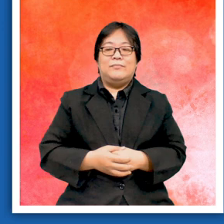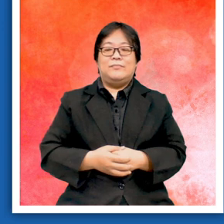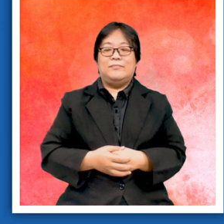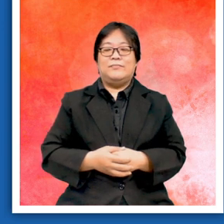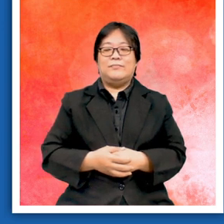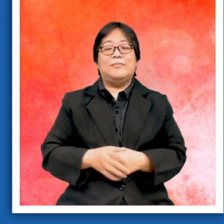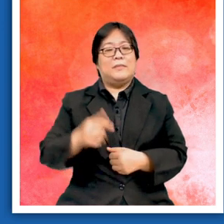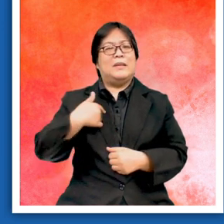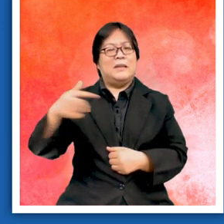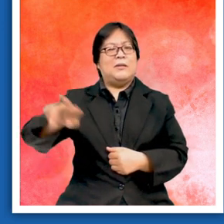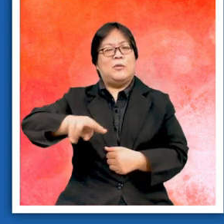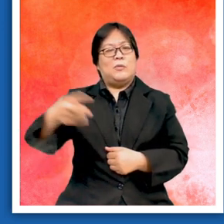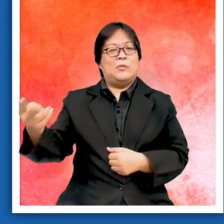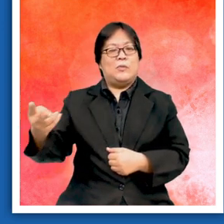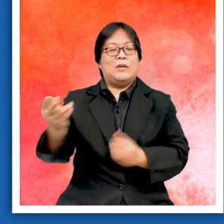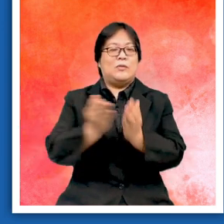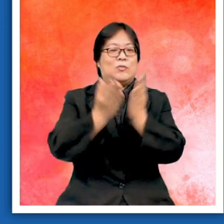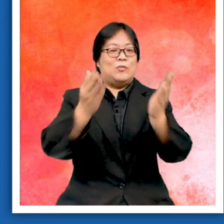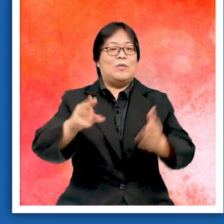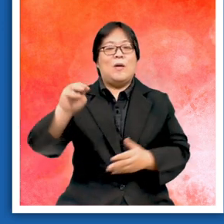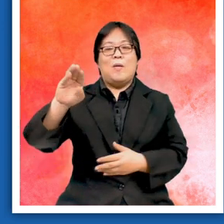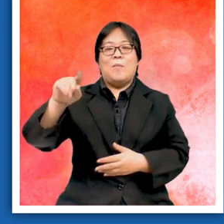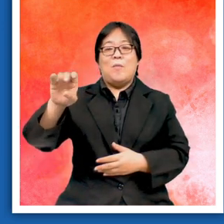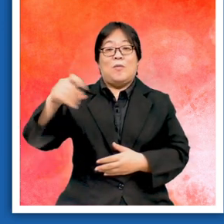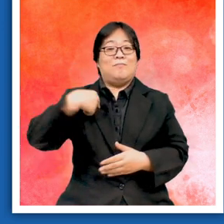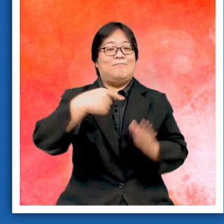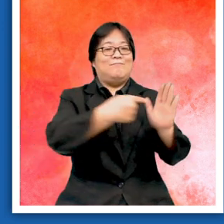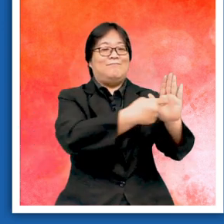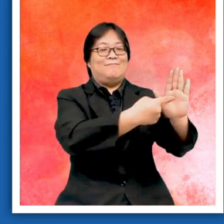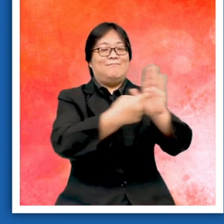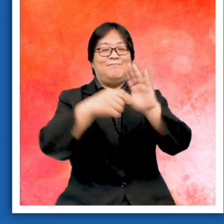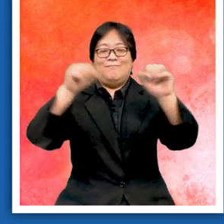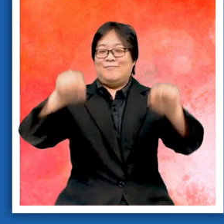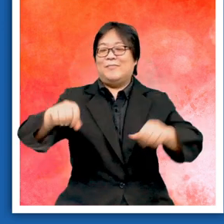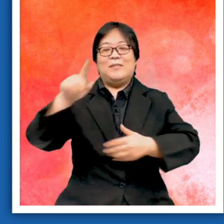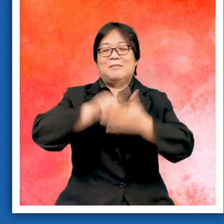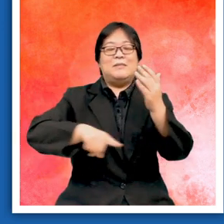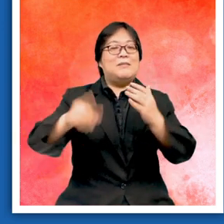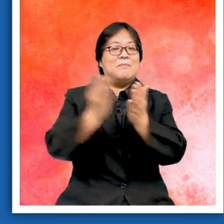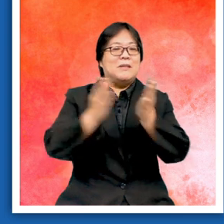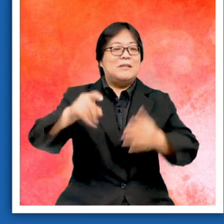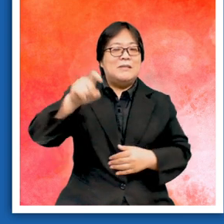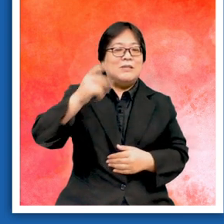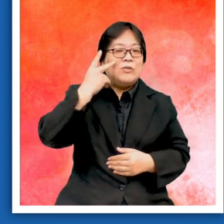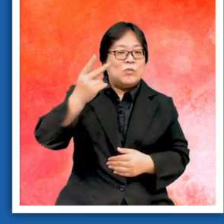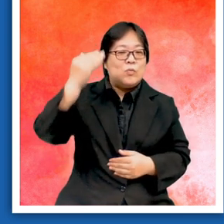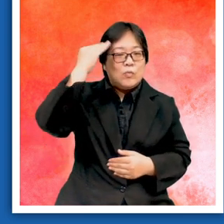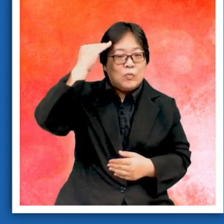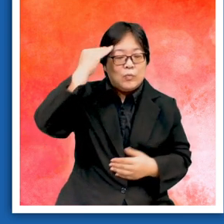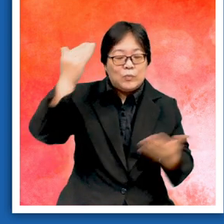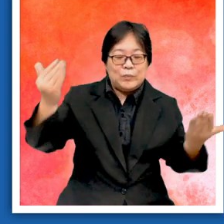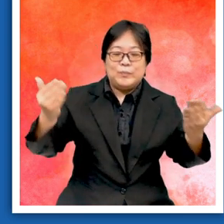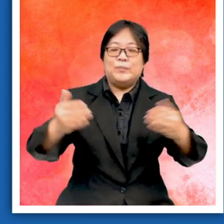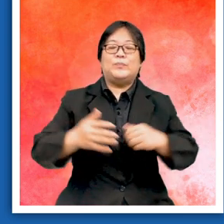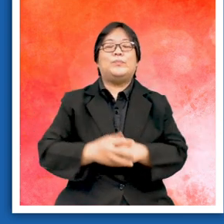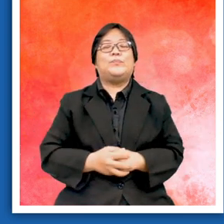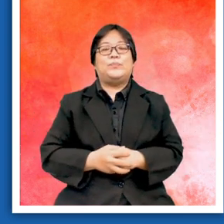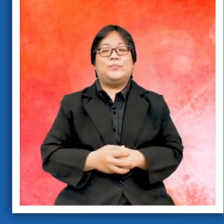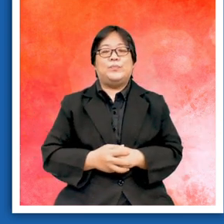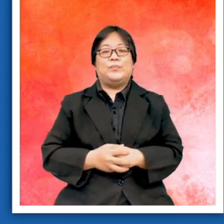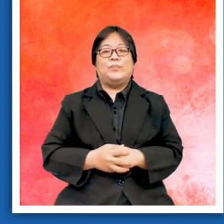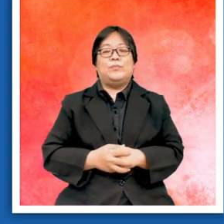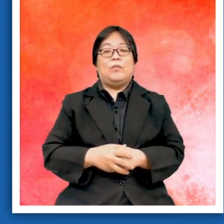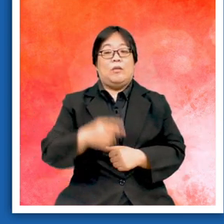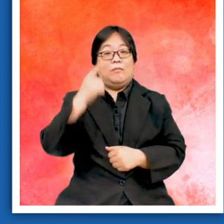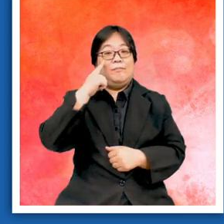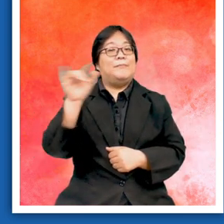Let me switch my role to student so that I can show what students see when they log in. So again,